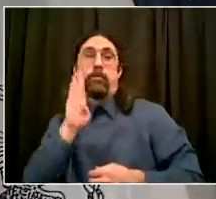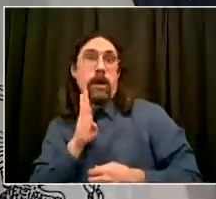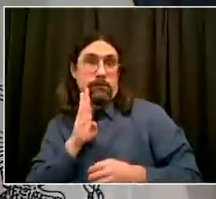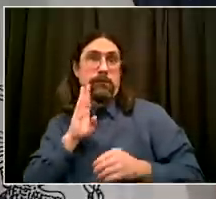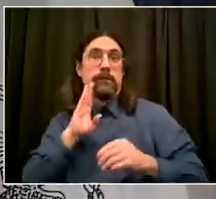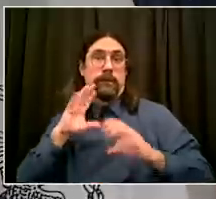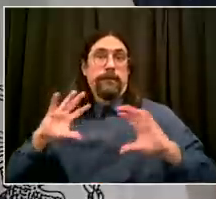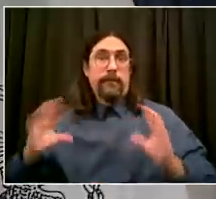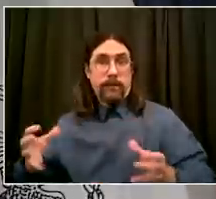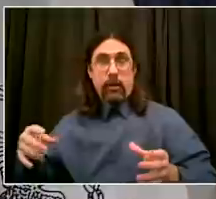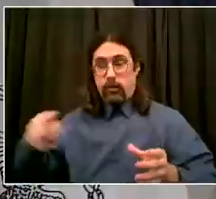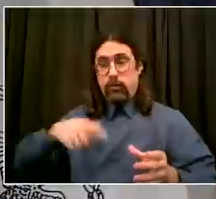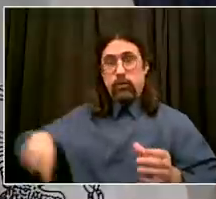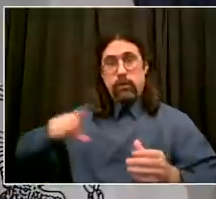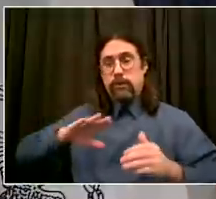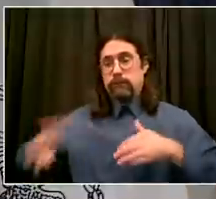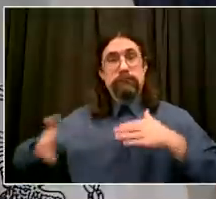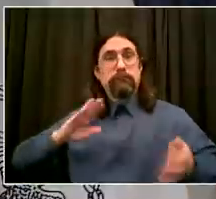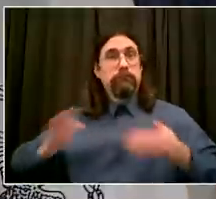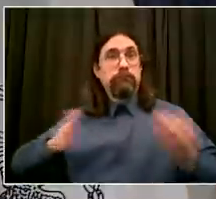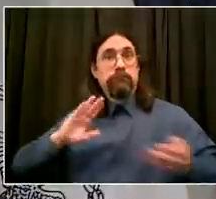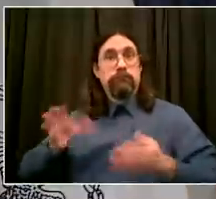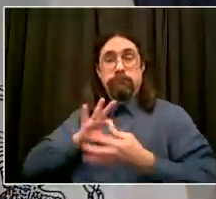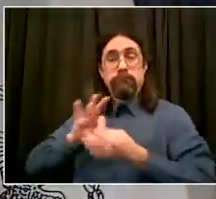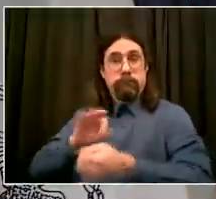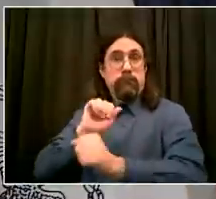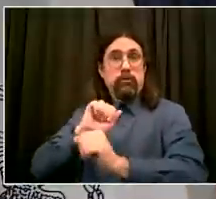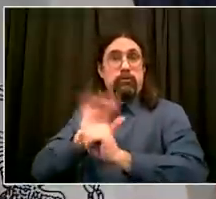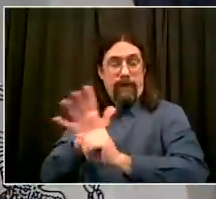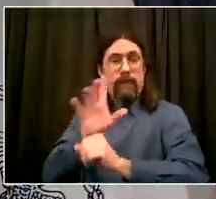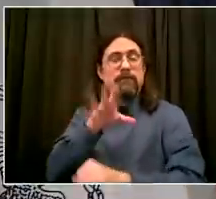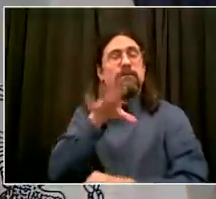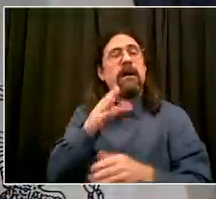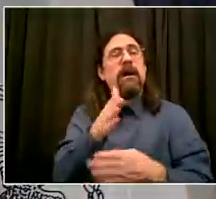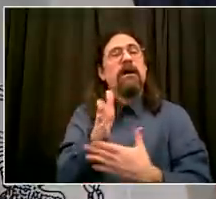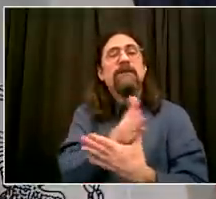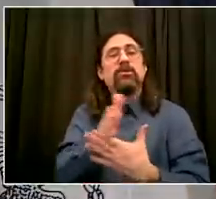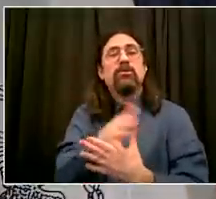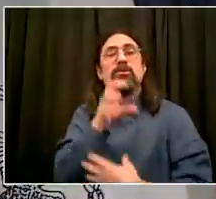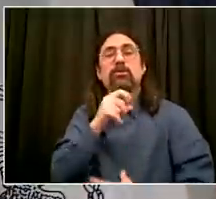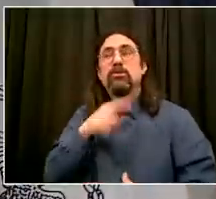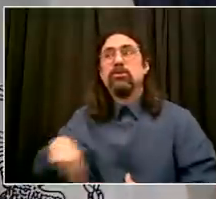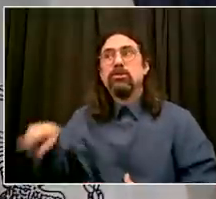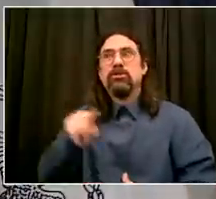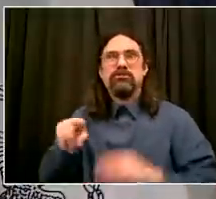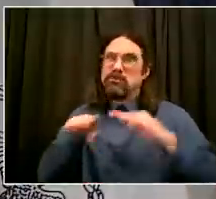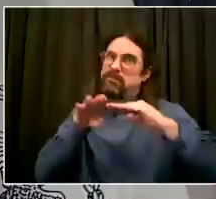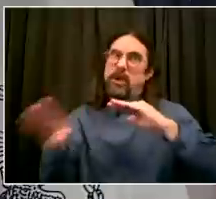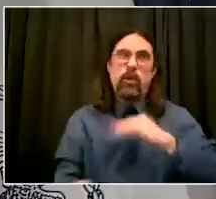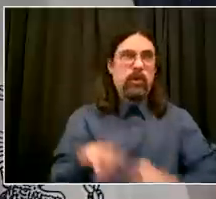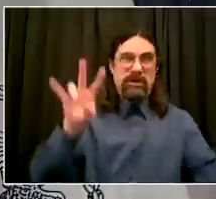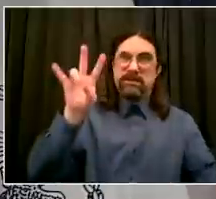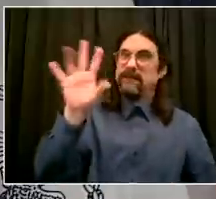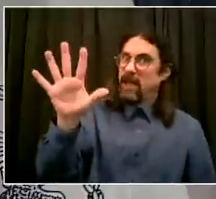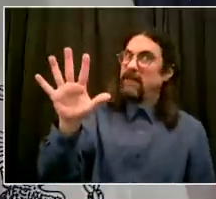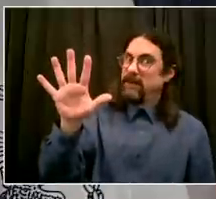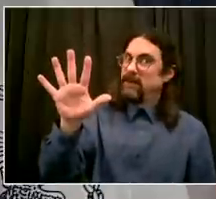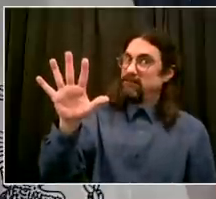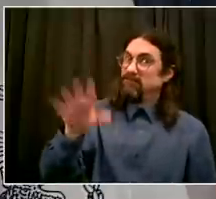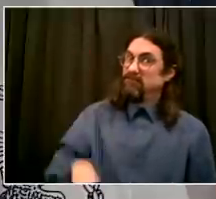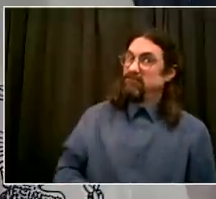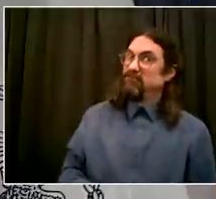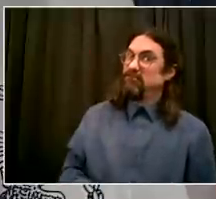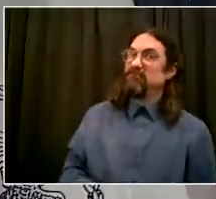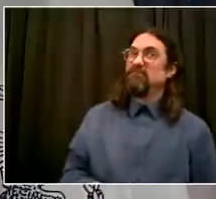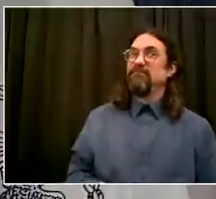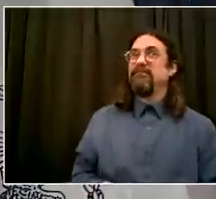seniors not 75 but 65? For two reasons, Sean. The first is, remember, I had to fight for the freedom to vaccinate those who are 75